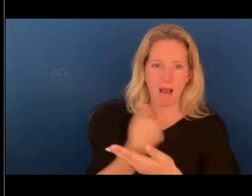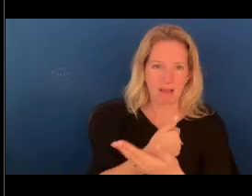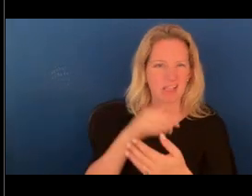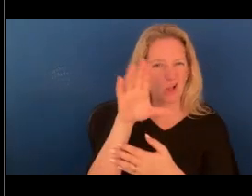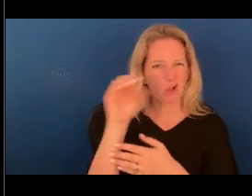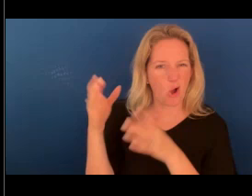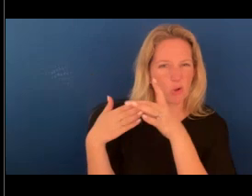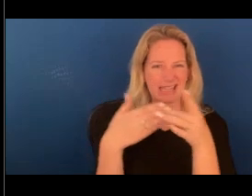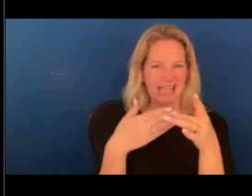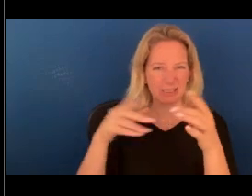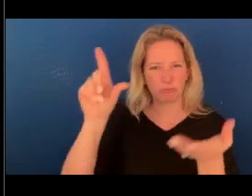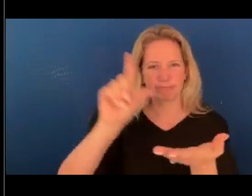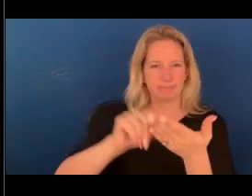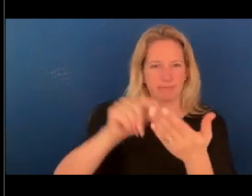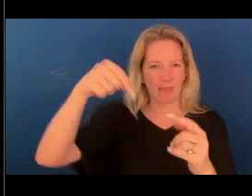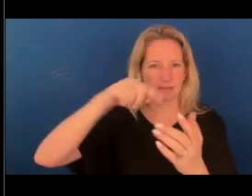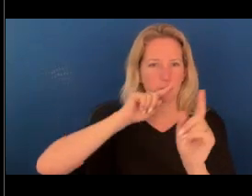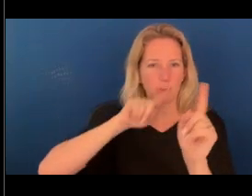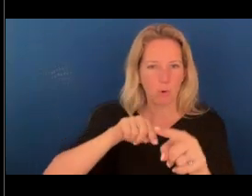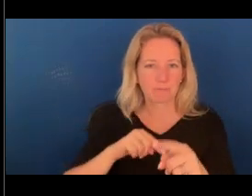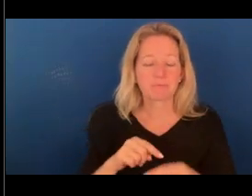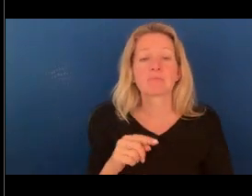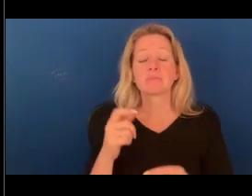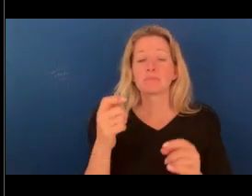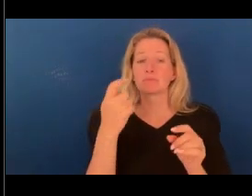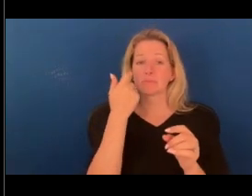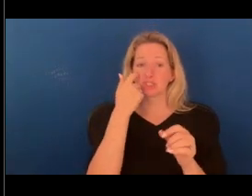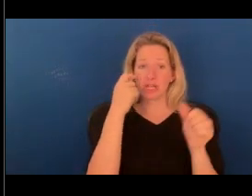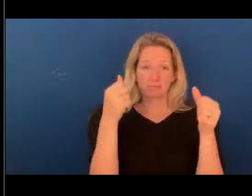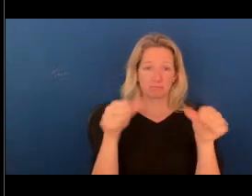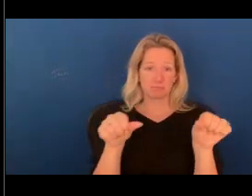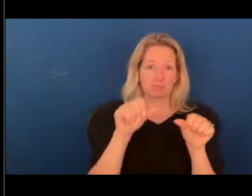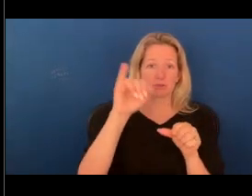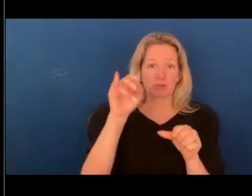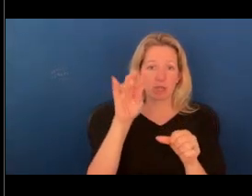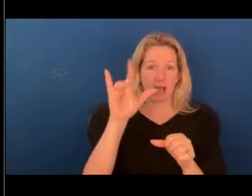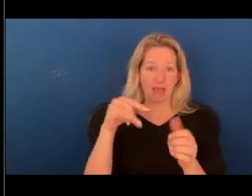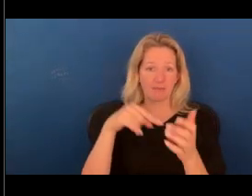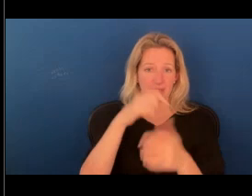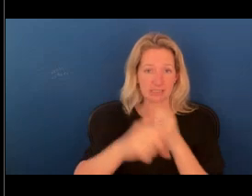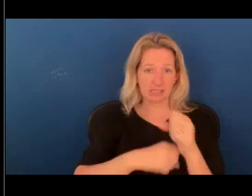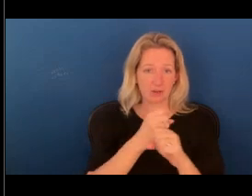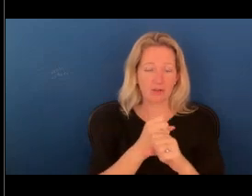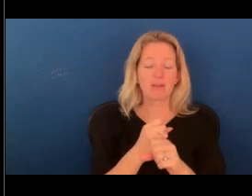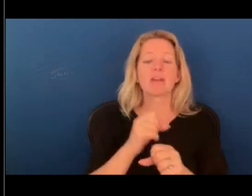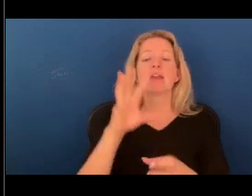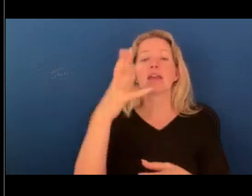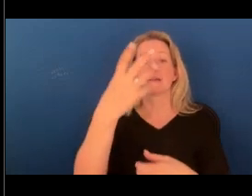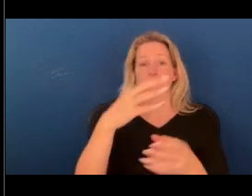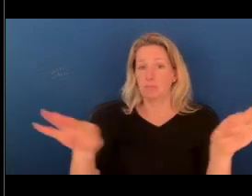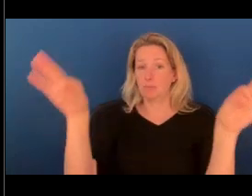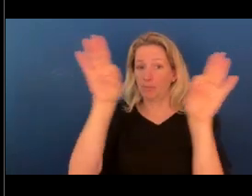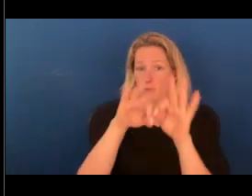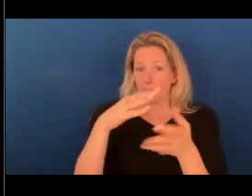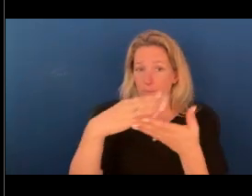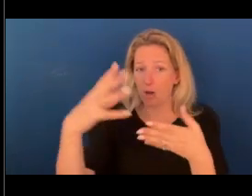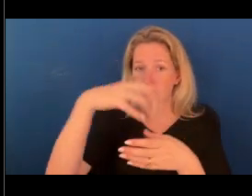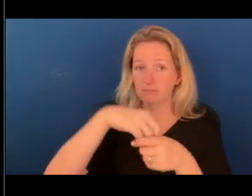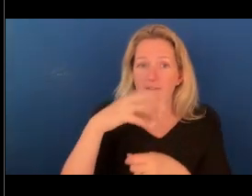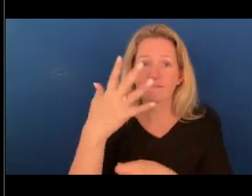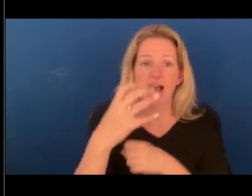in July of this year. An important part of that report is a 5-year federal plan in collaboration with stakeholders to